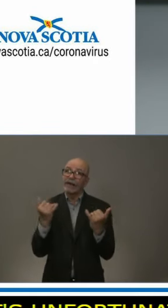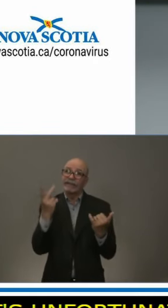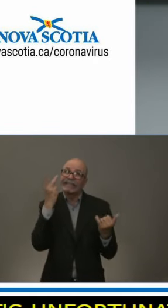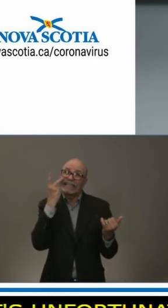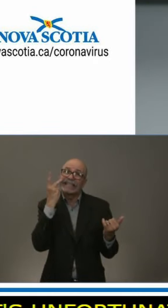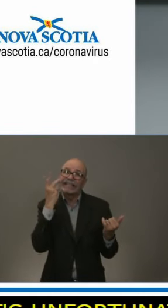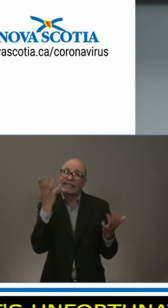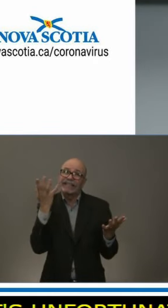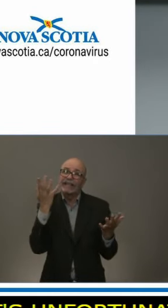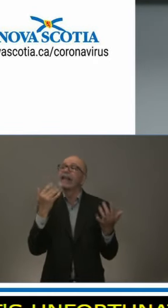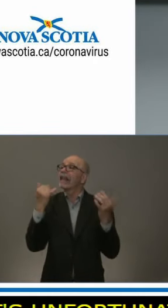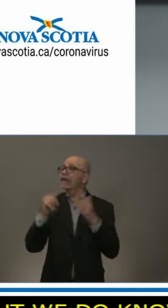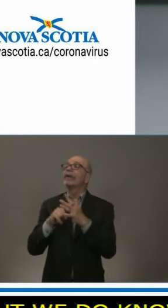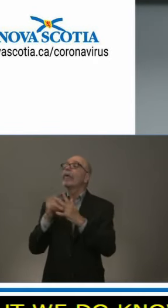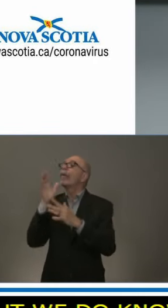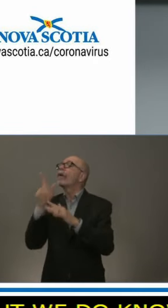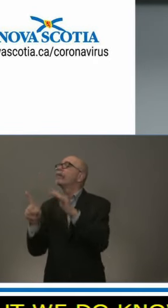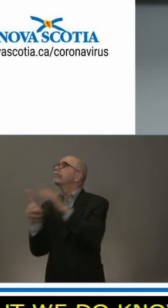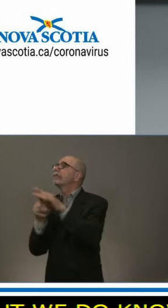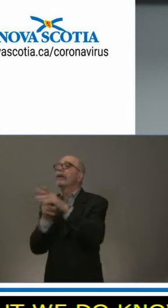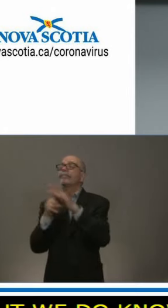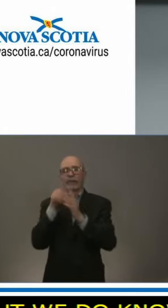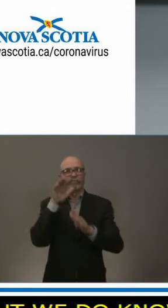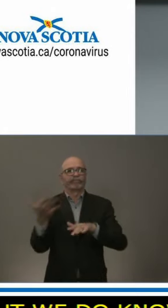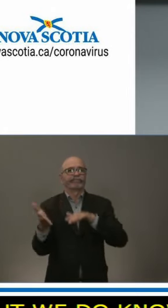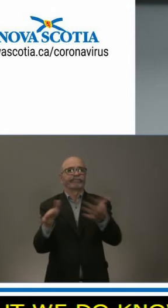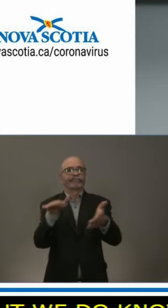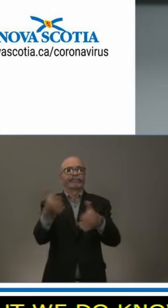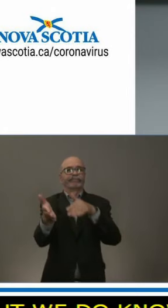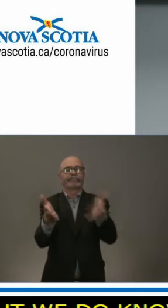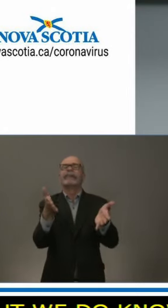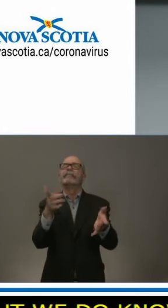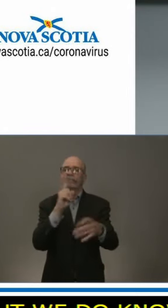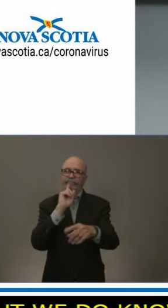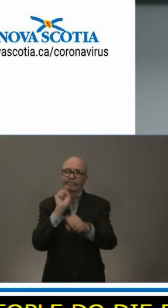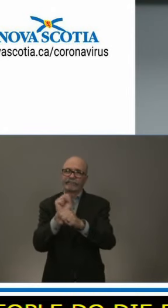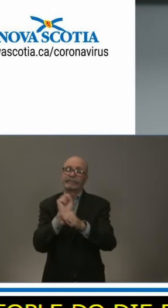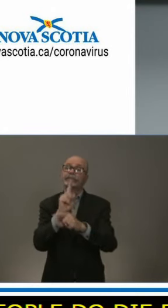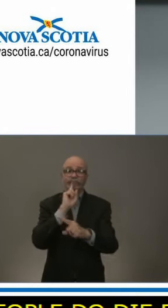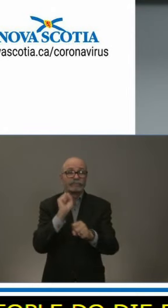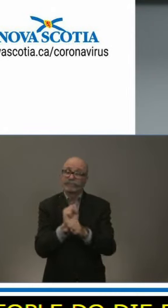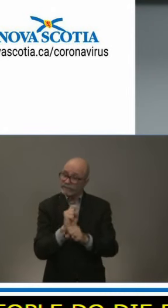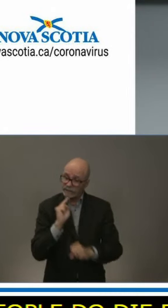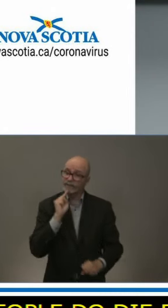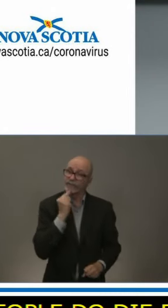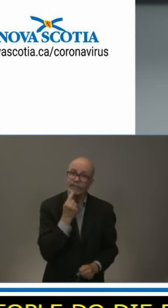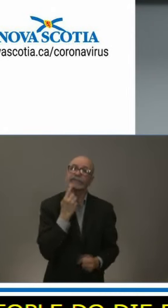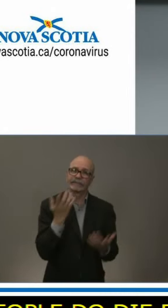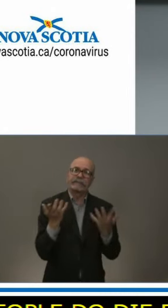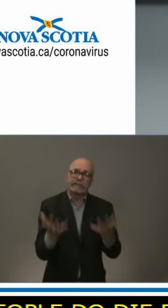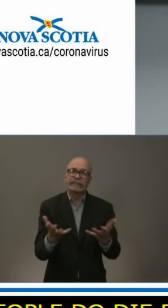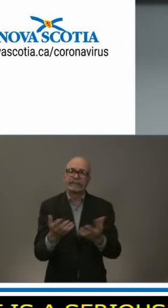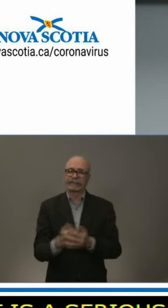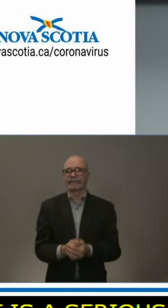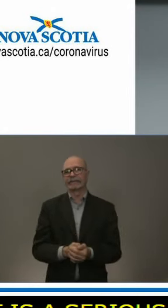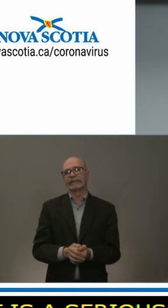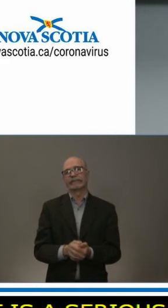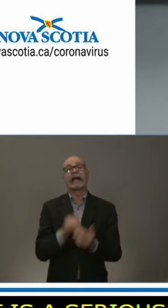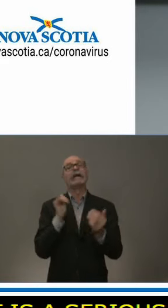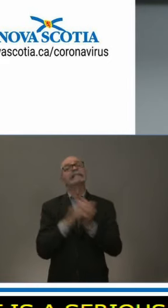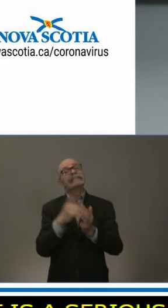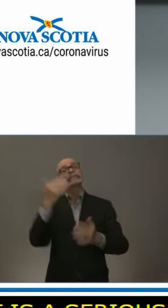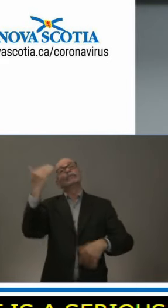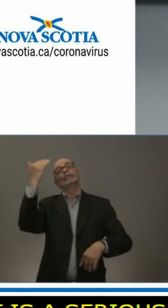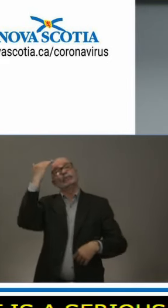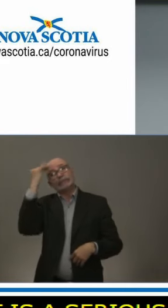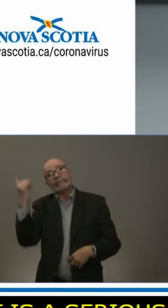a serious issue and a serious concern. It's why we're doing what we're doing. If